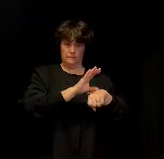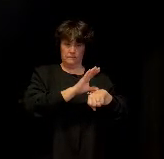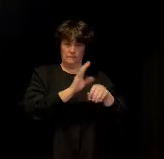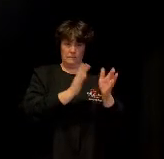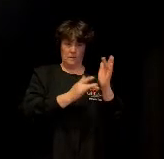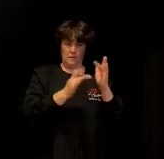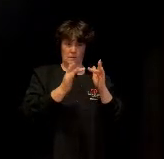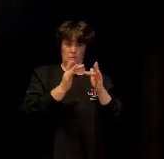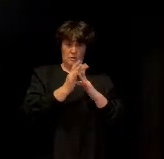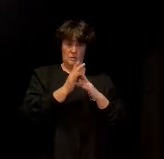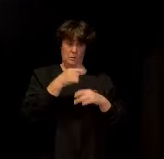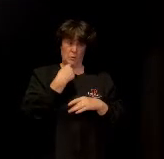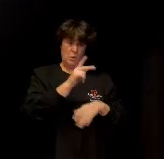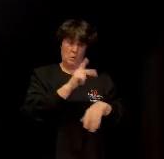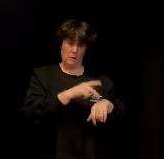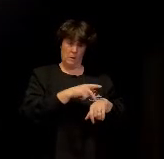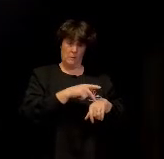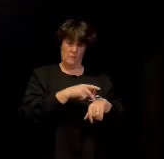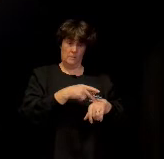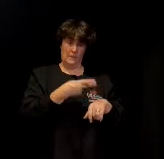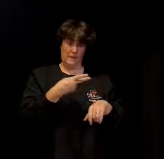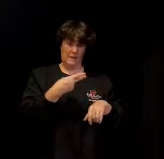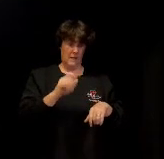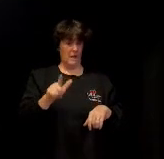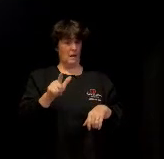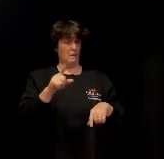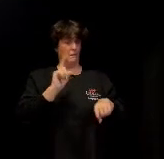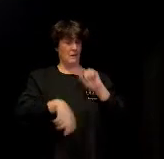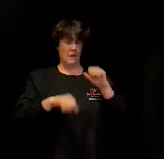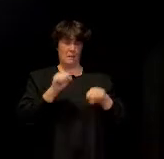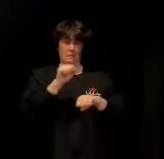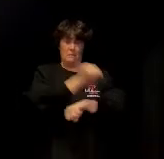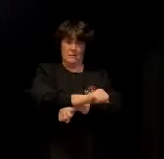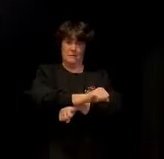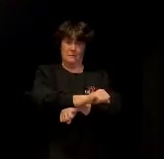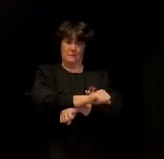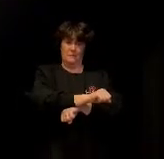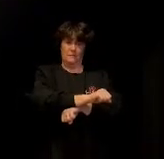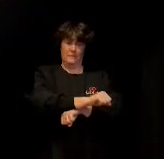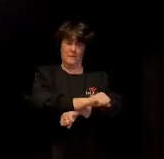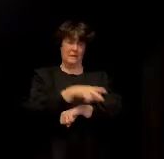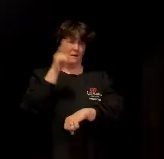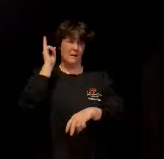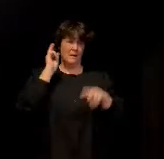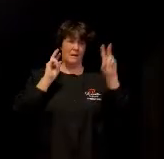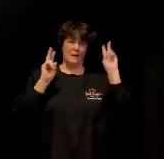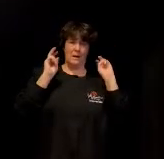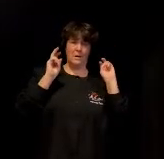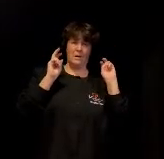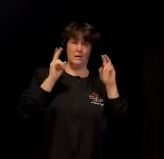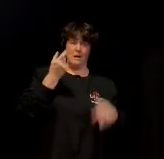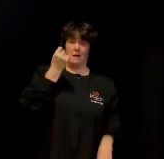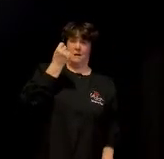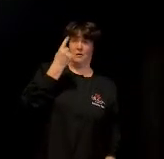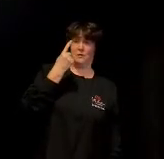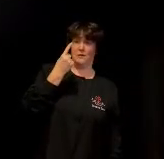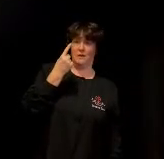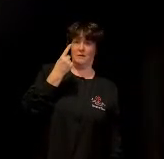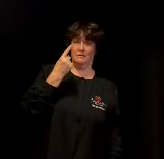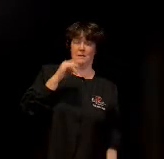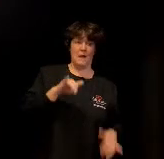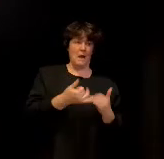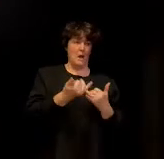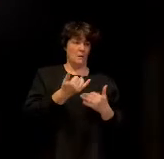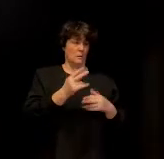And the gates of hell shall not prevail against it. A revelation, hearing revelation is how he's going to build. Yes. The revelation